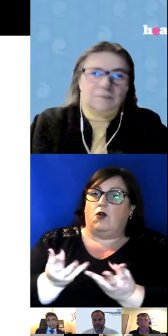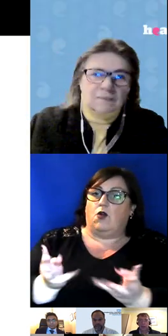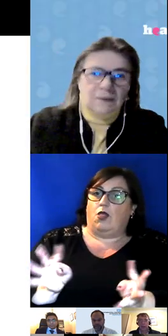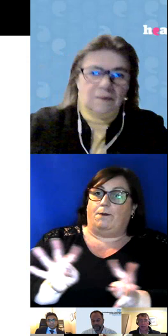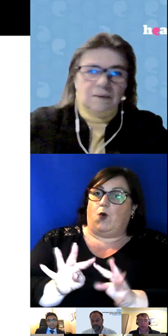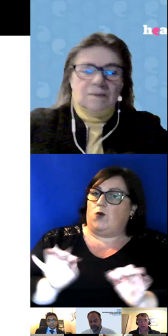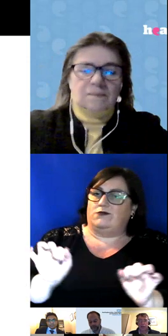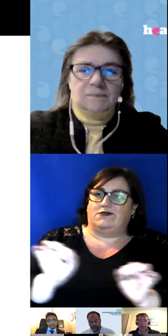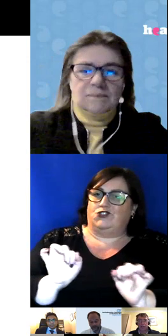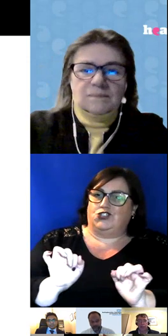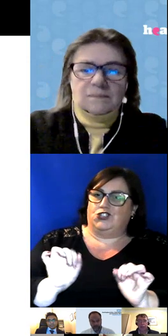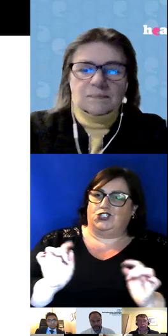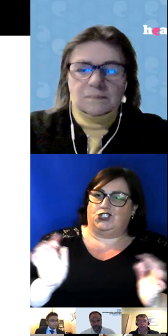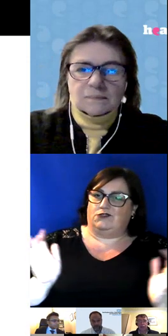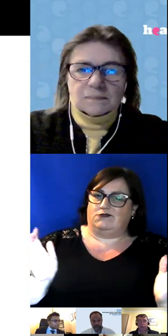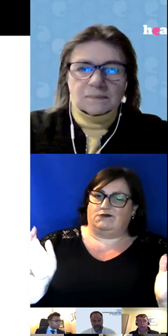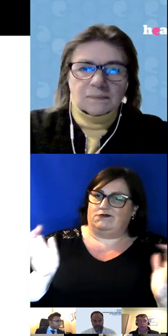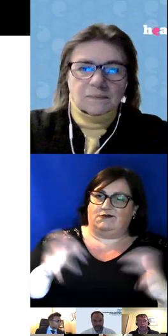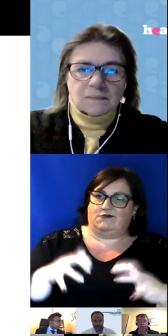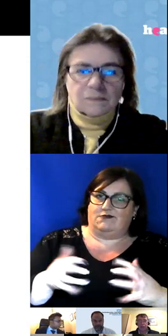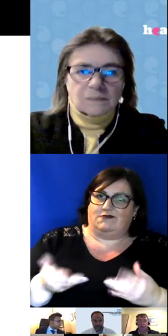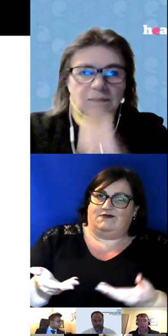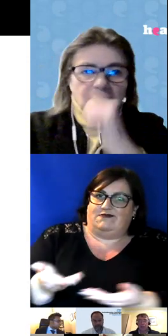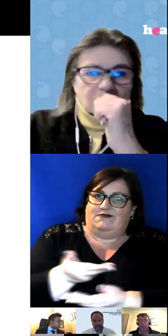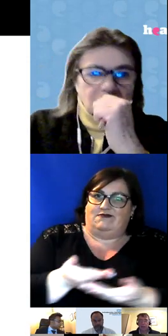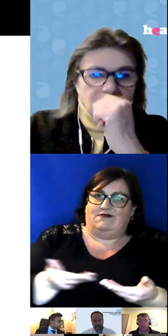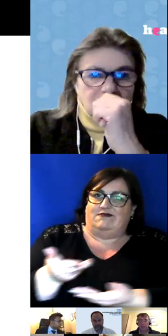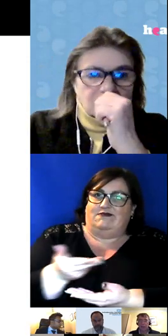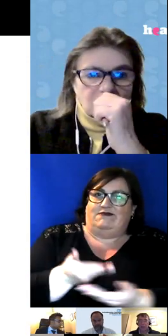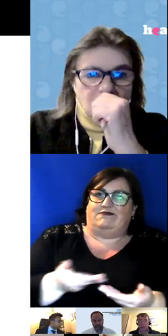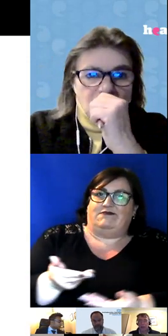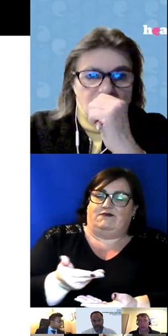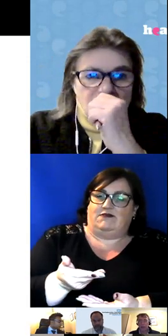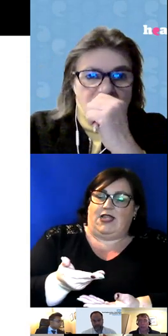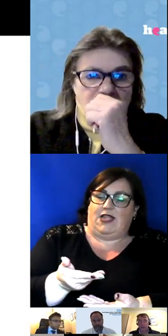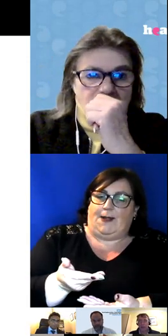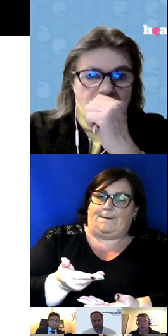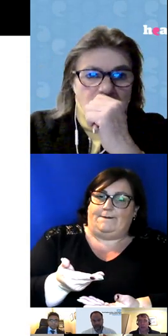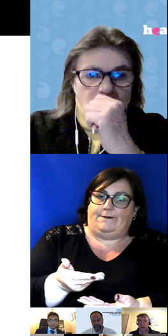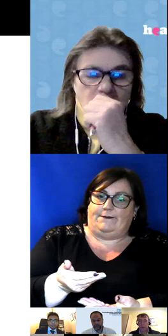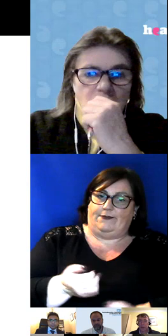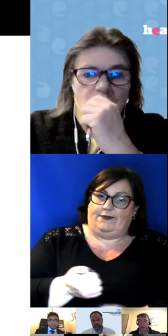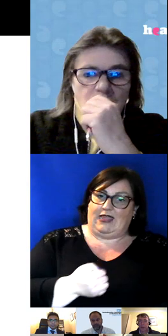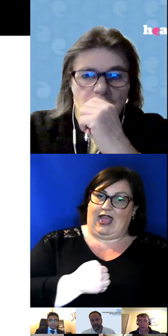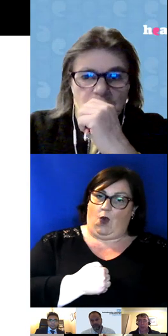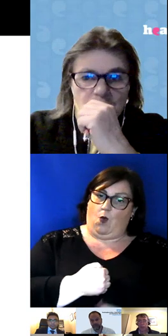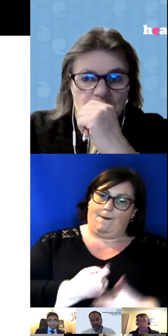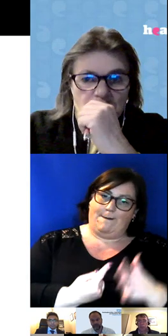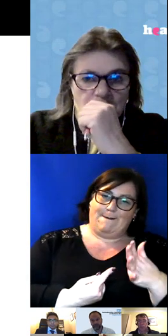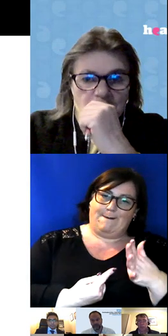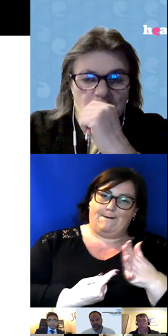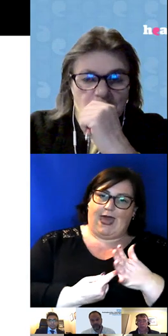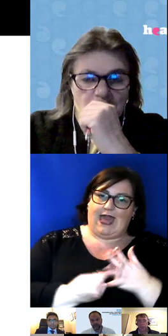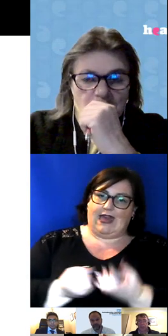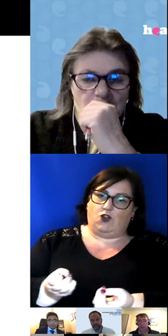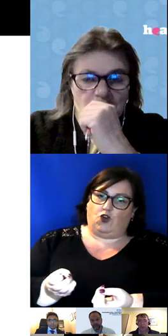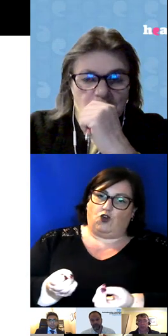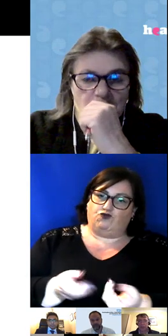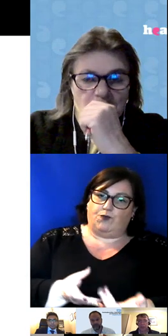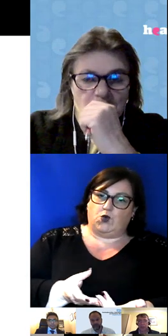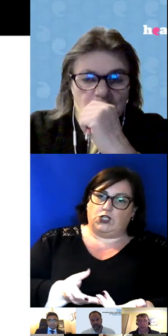of kind of inherited knowledge, I think our main contribution is on the sort of